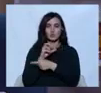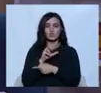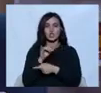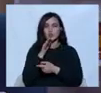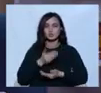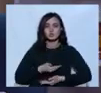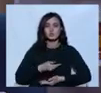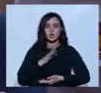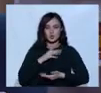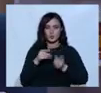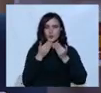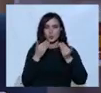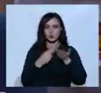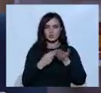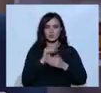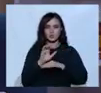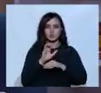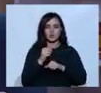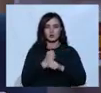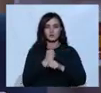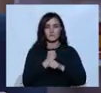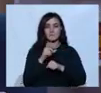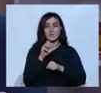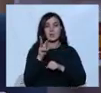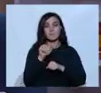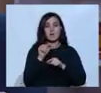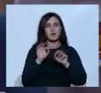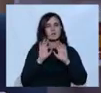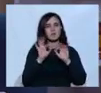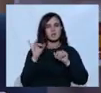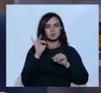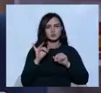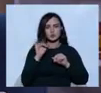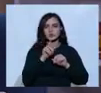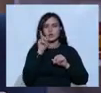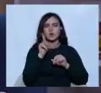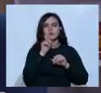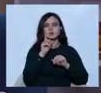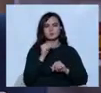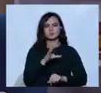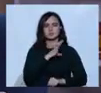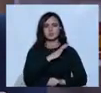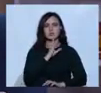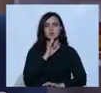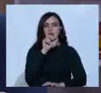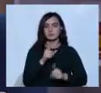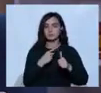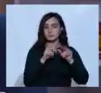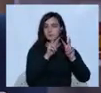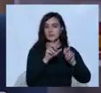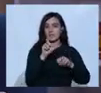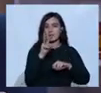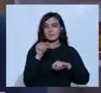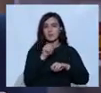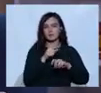typical example of a Shakespearean comedy, where the story's main conflict finds resolution